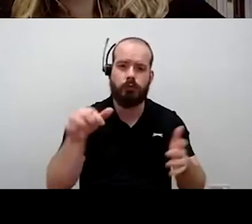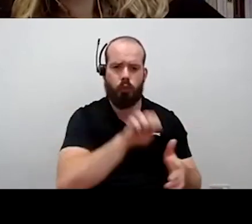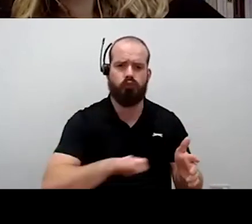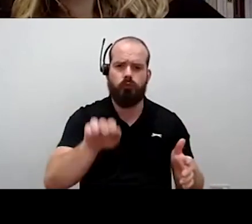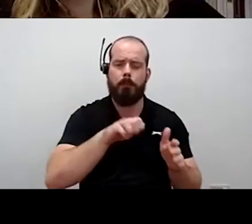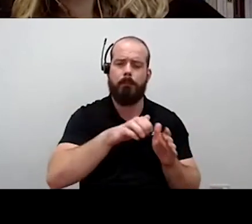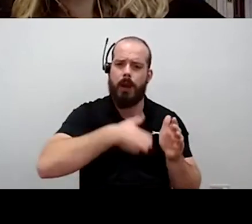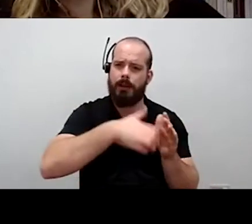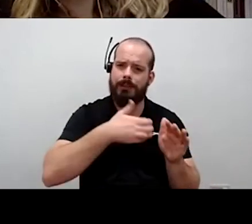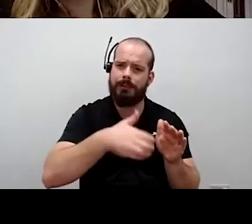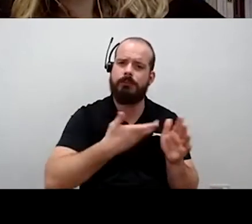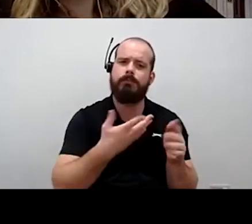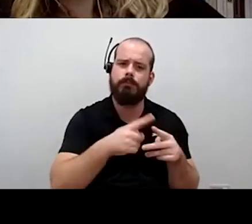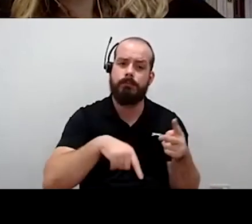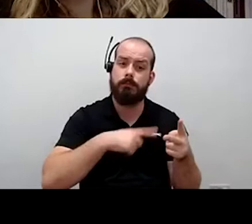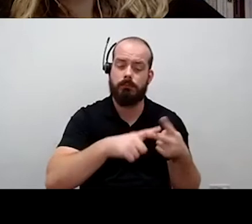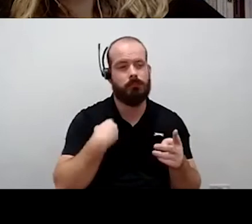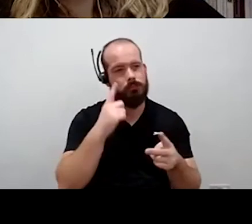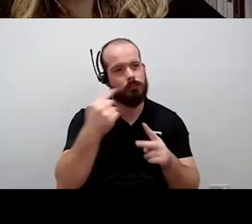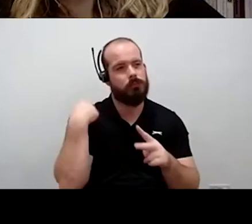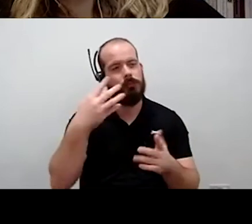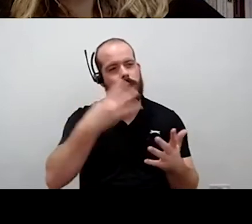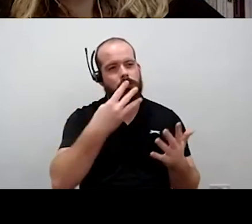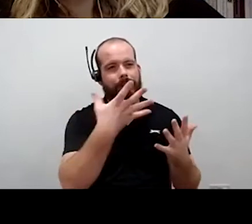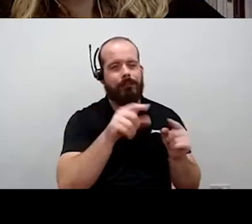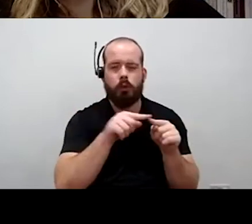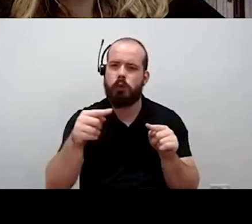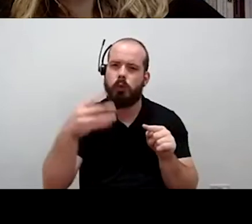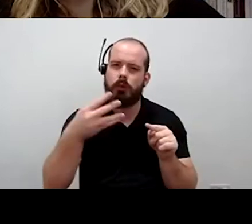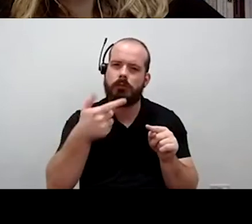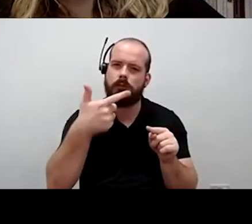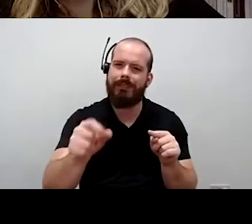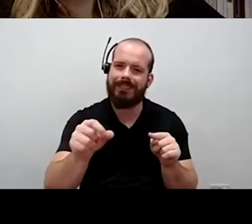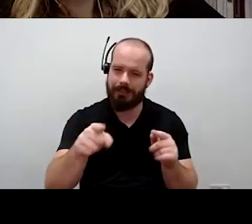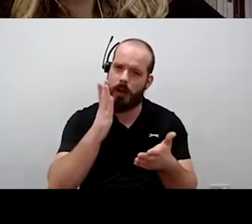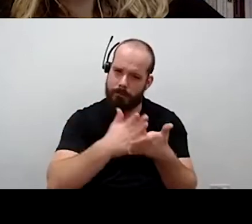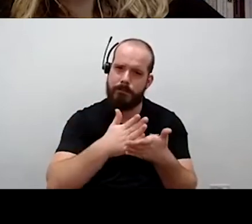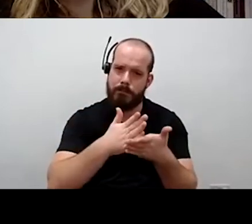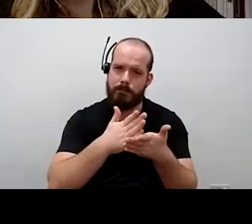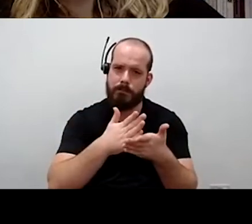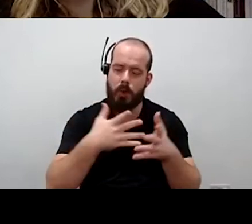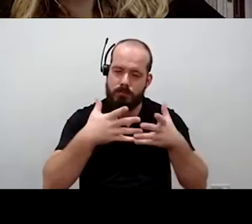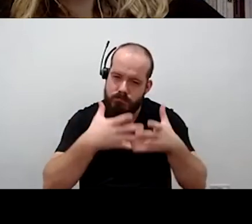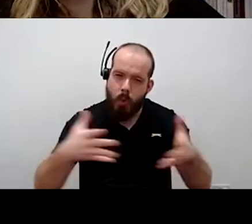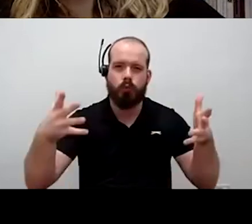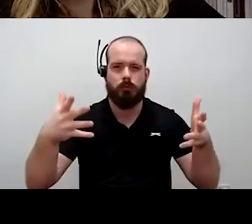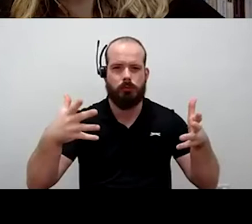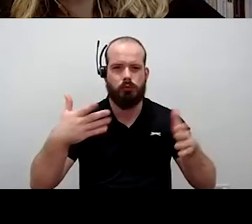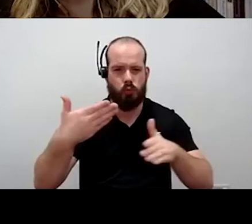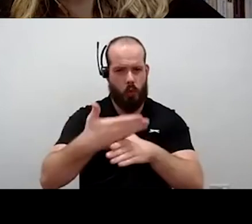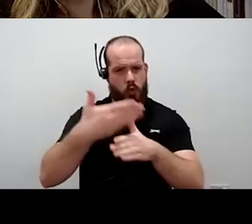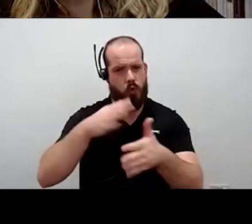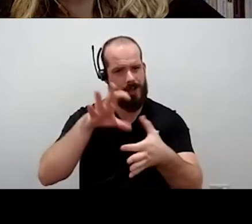up the numbers in 1950-70, that was the peak of coal mining in Germany in terms of jobs. And that